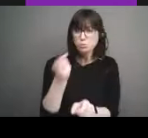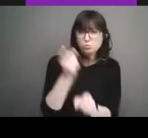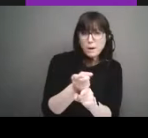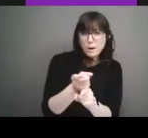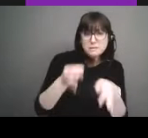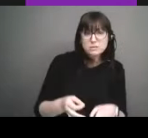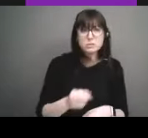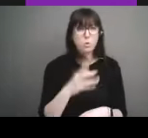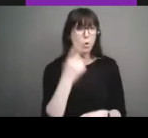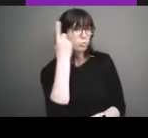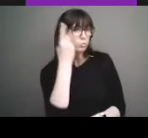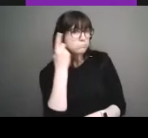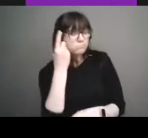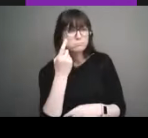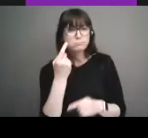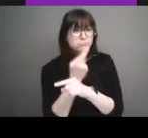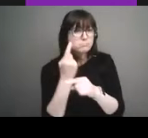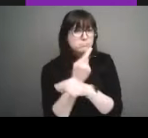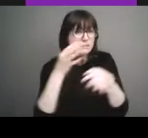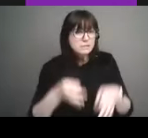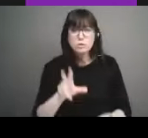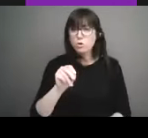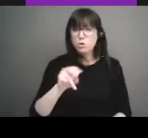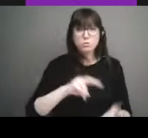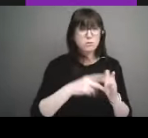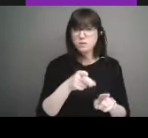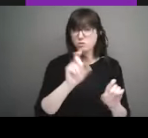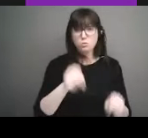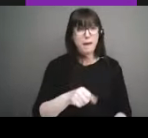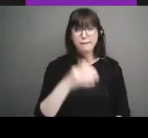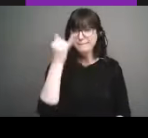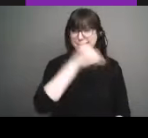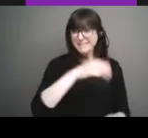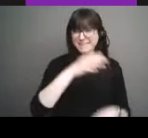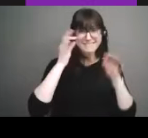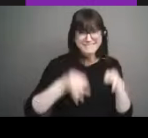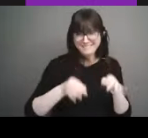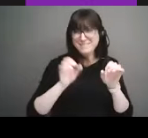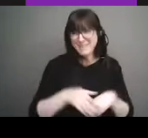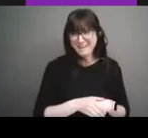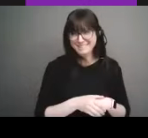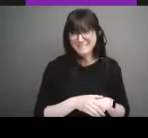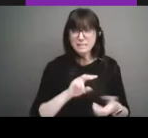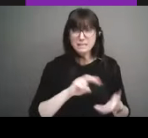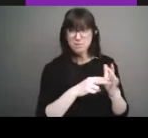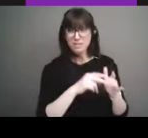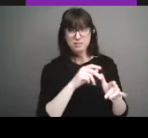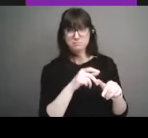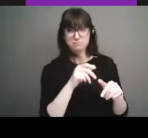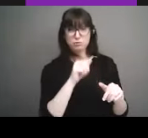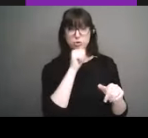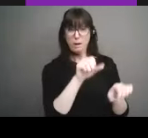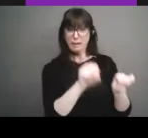or reasonableness. So we're entitled to make foolish decisions. It doesn't mean that we're incapable. It means